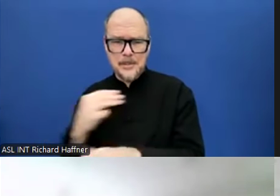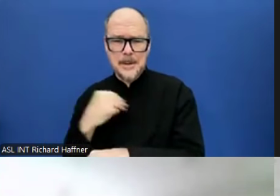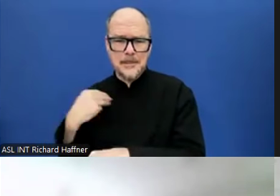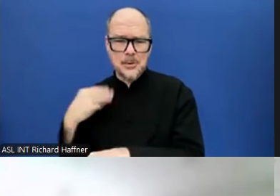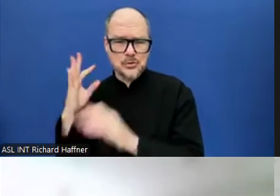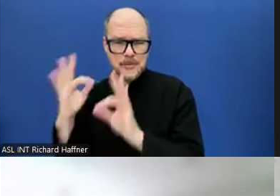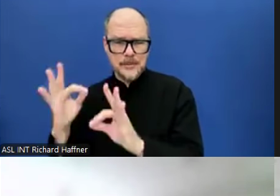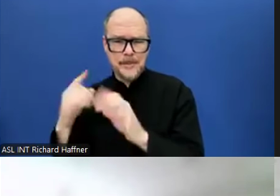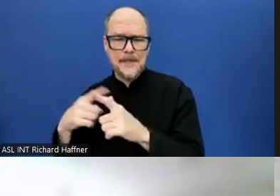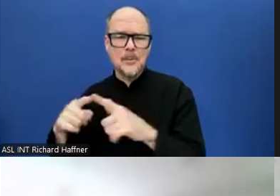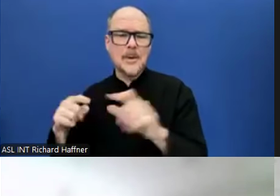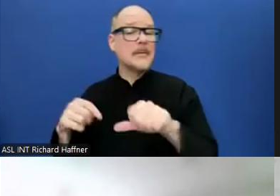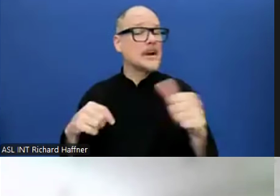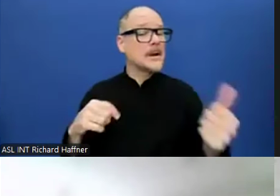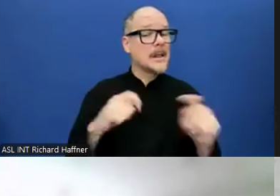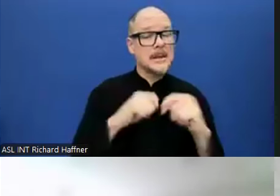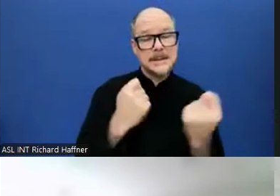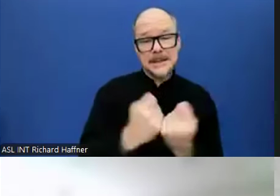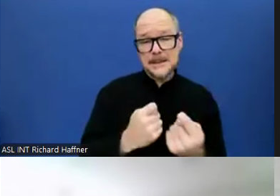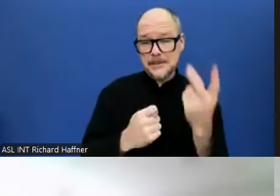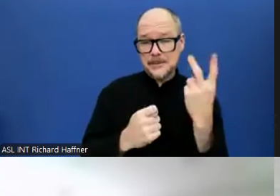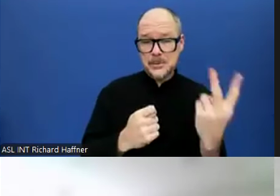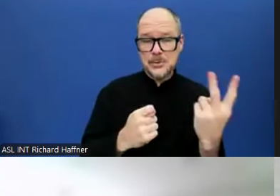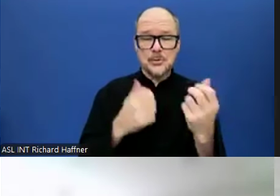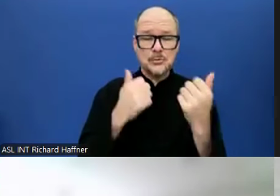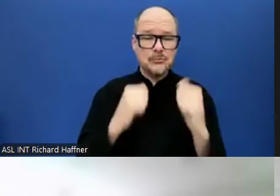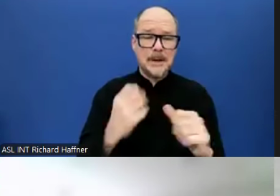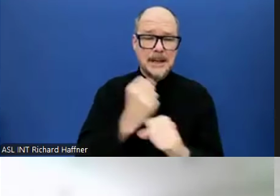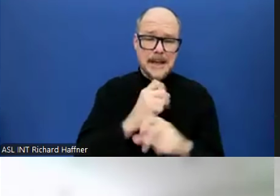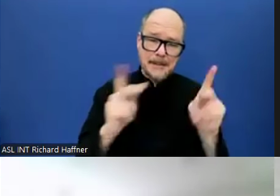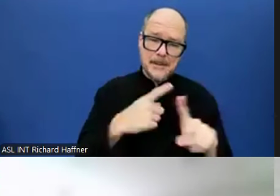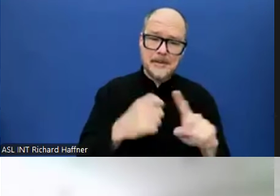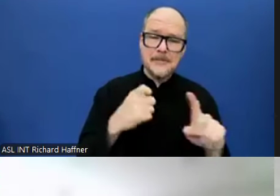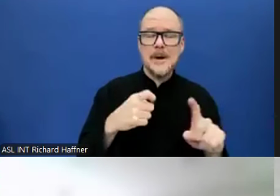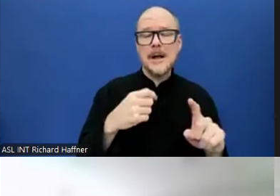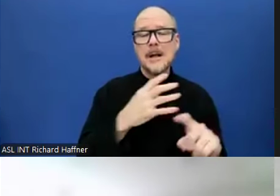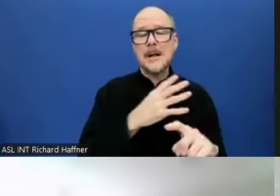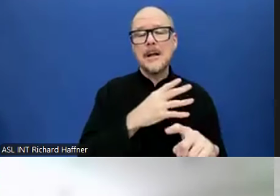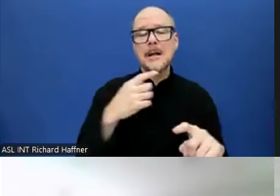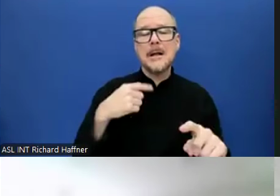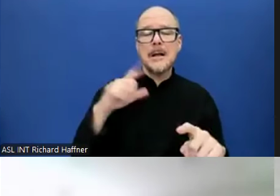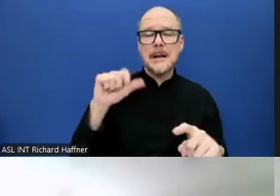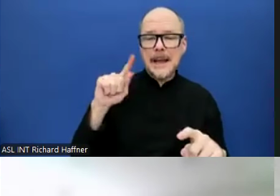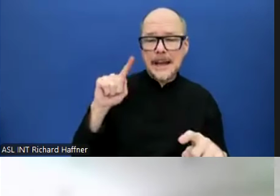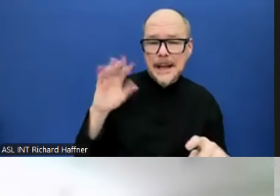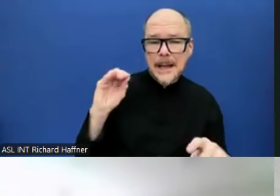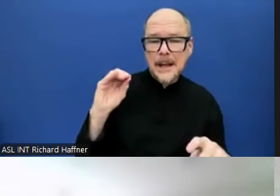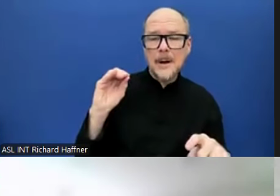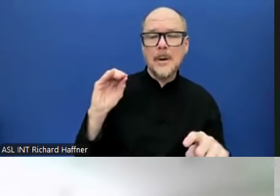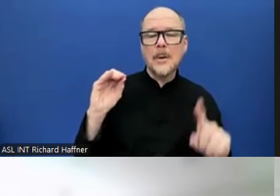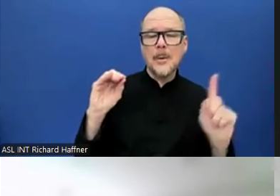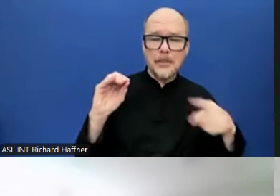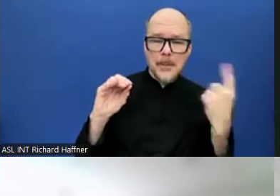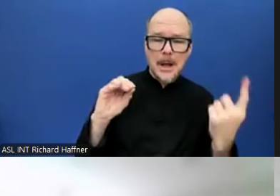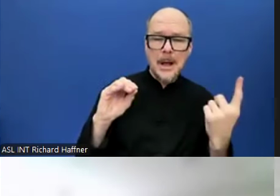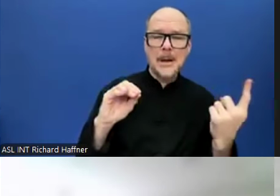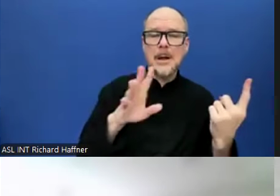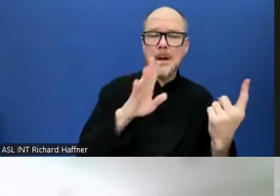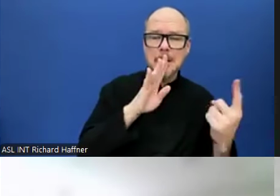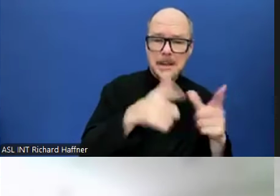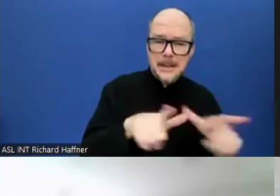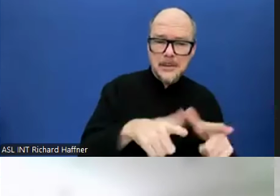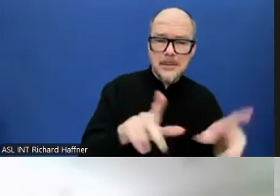another team of two trying to grab some feedback from the Latino community, monolingual, because there is a different experiences that